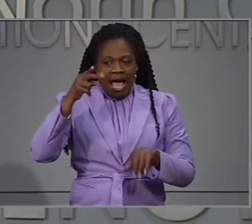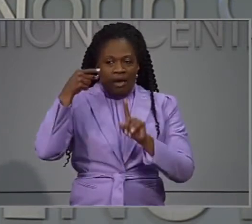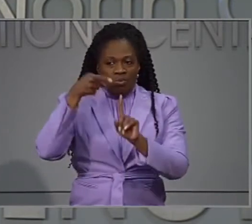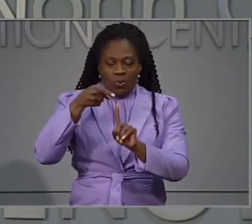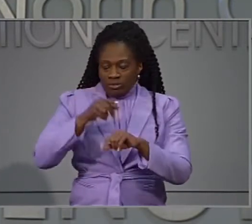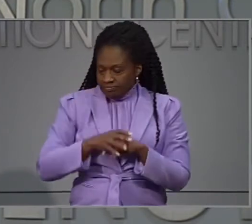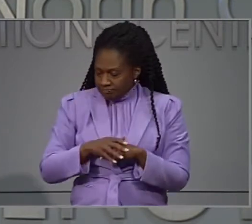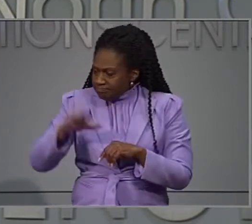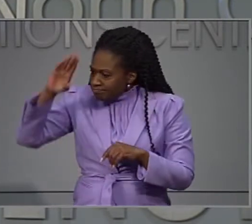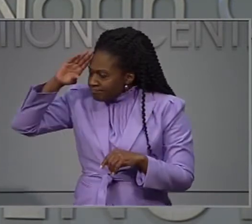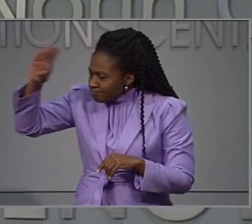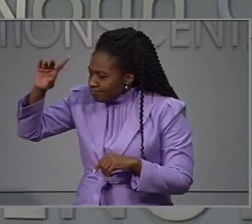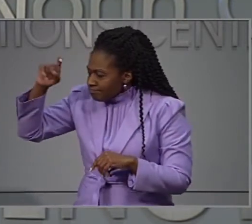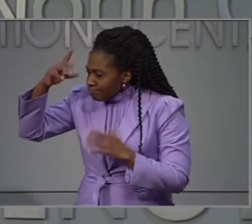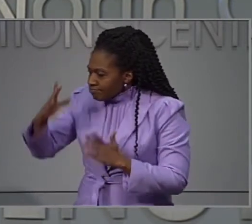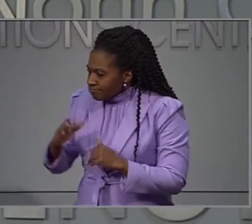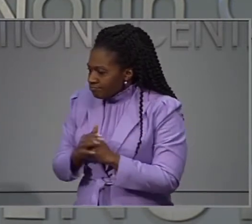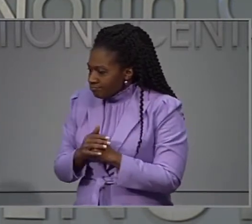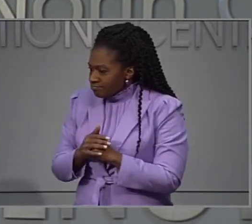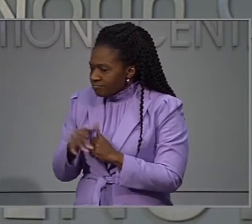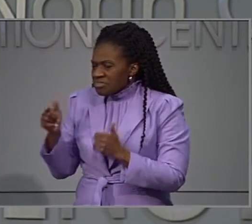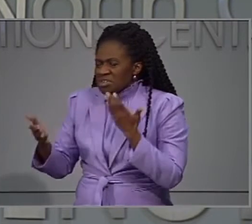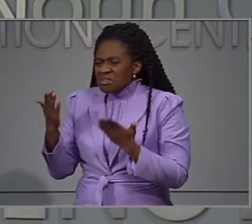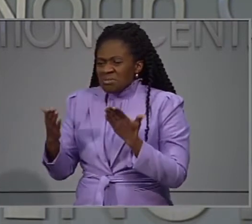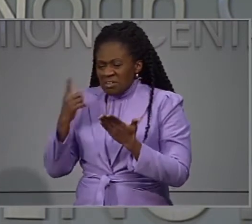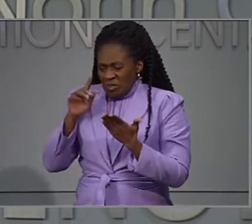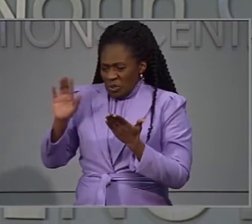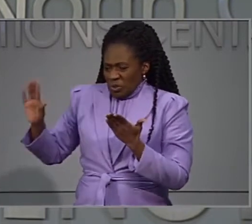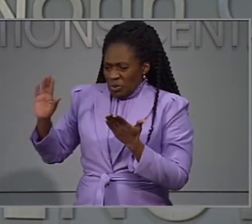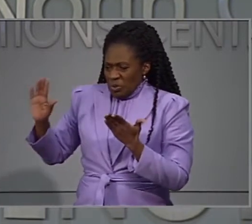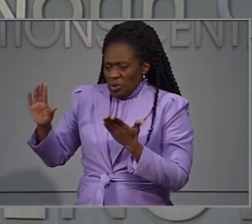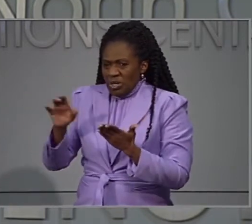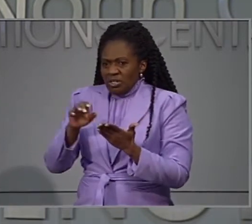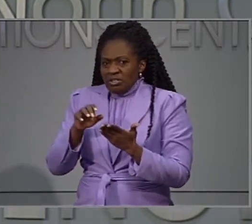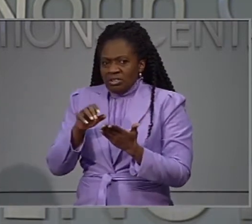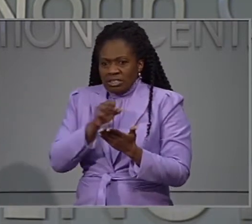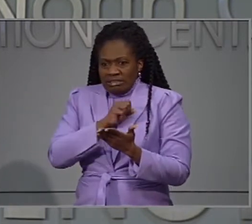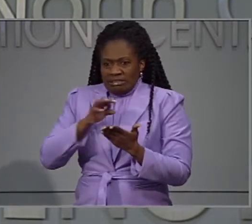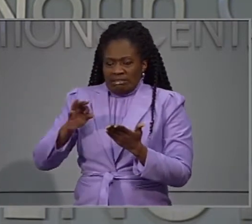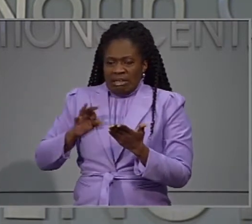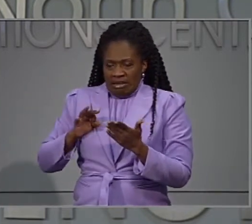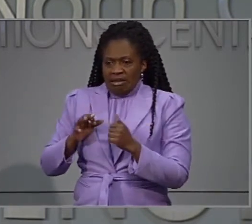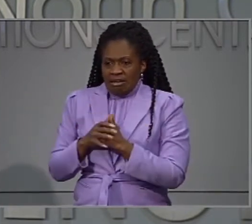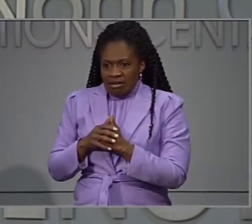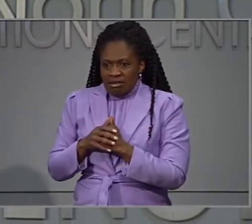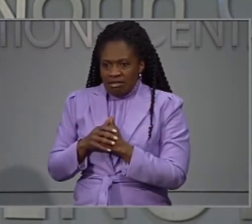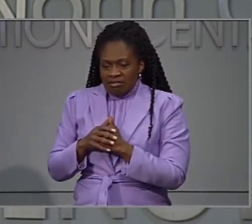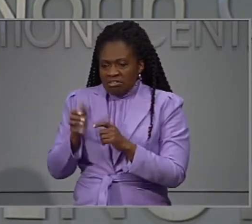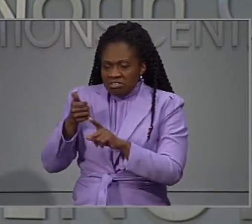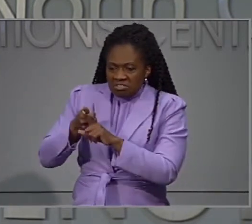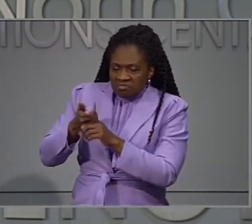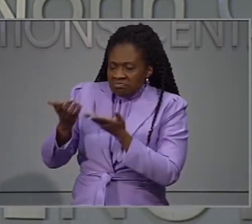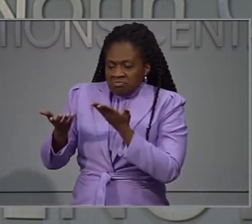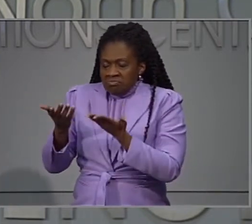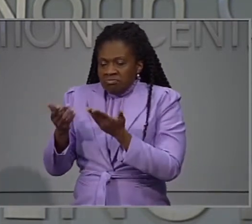Hey, Governor, and this may be as much for your staff that you have there as yourself,